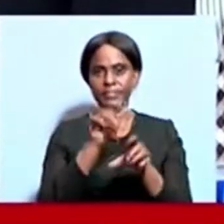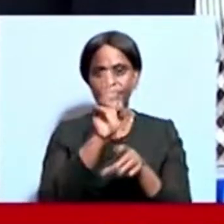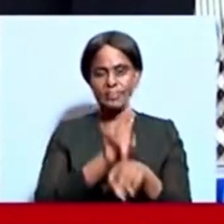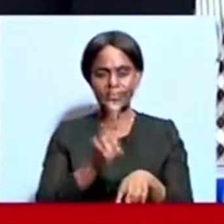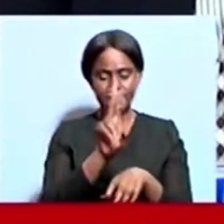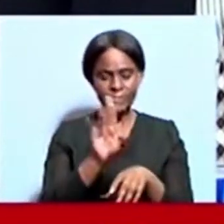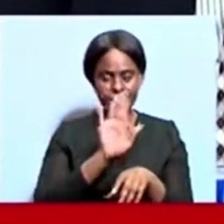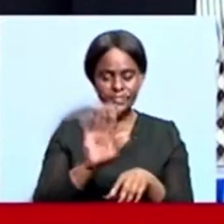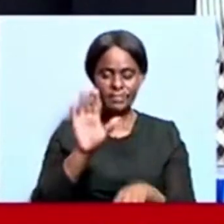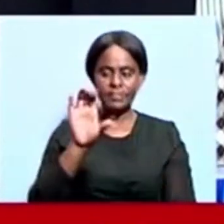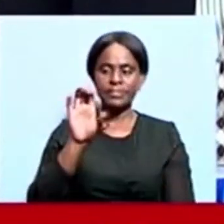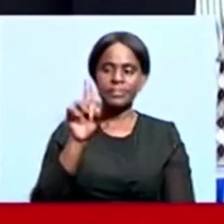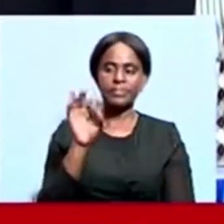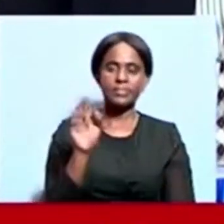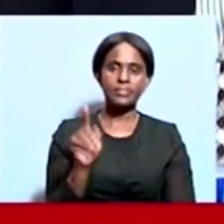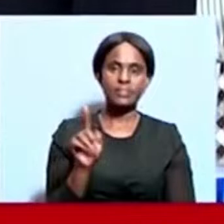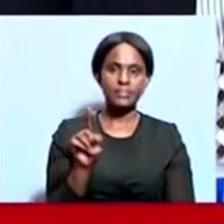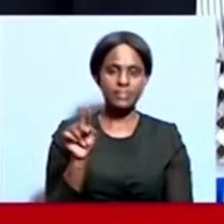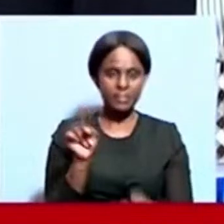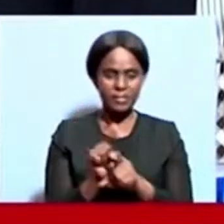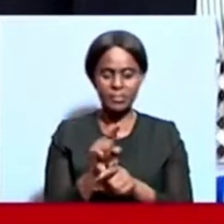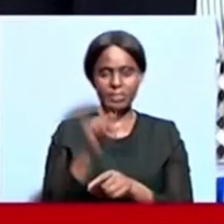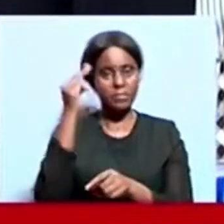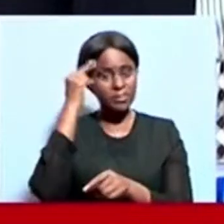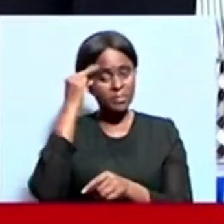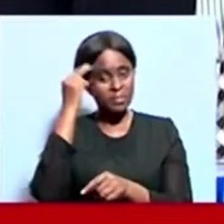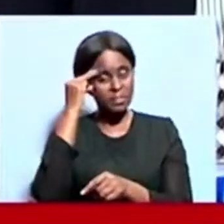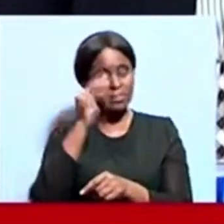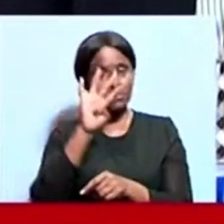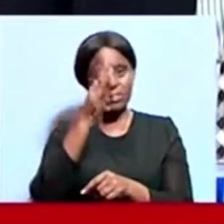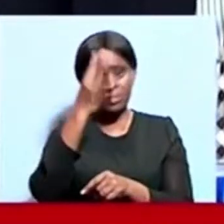utilization of CDF, a memo dated 4th May